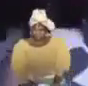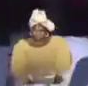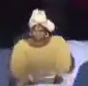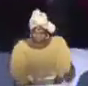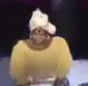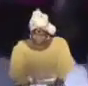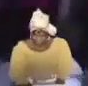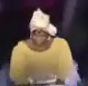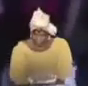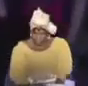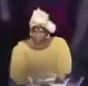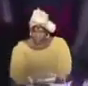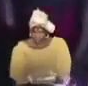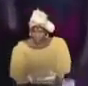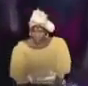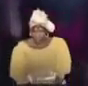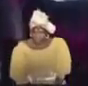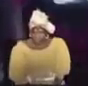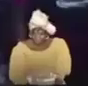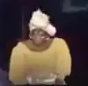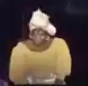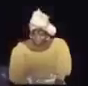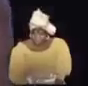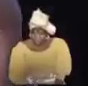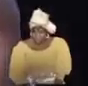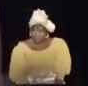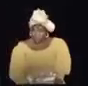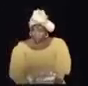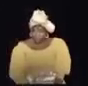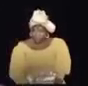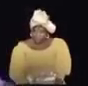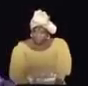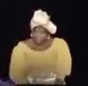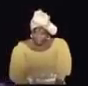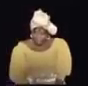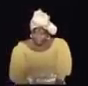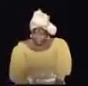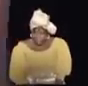will bow down and say you are God.